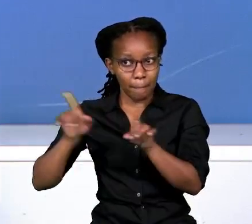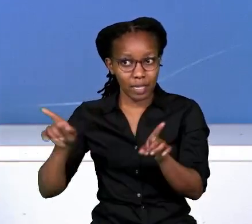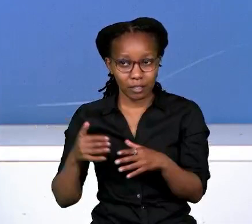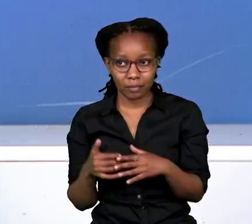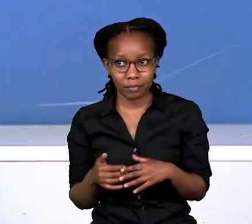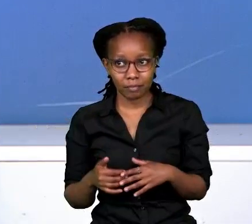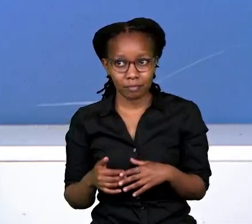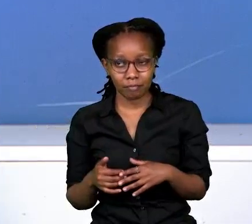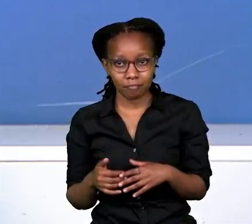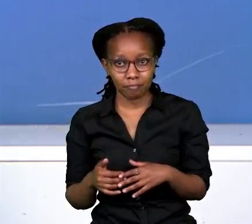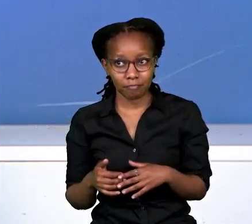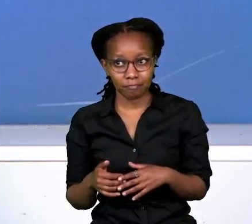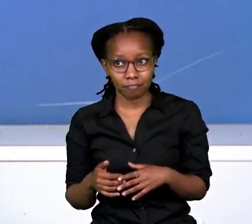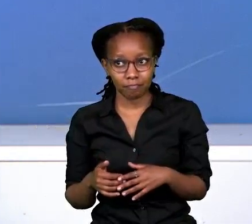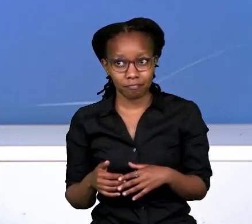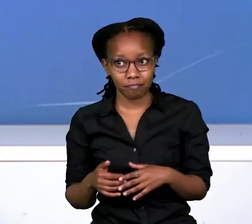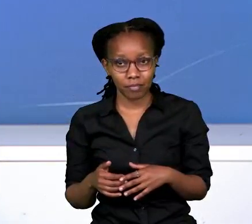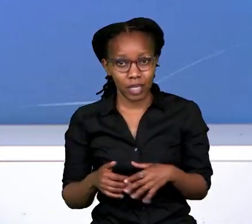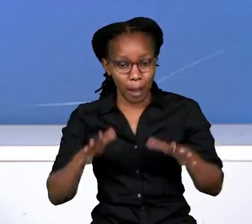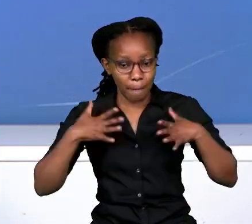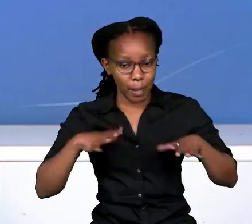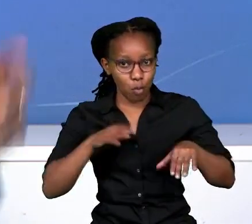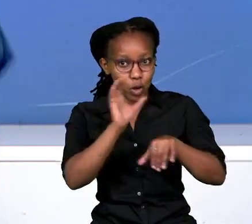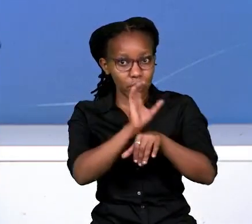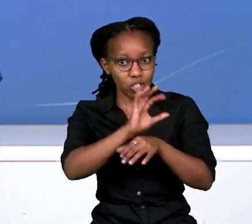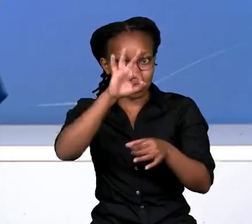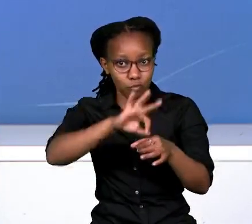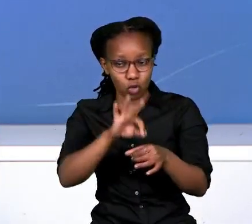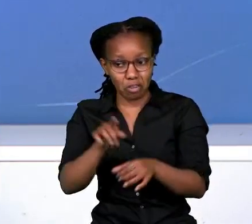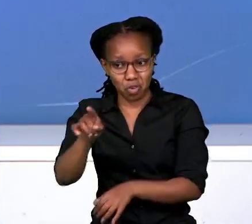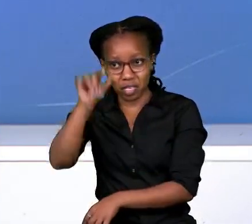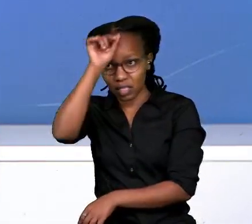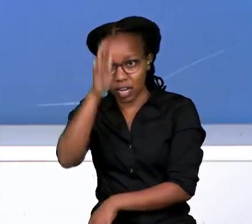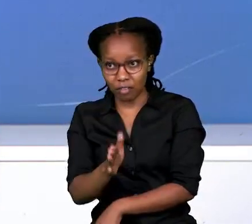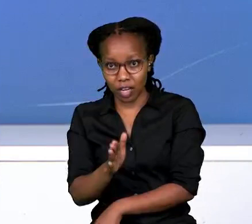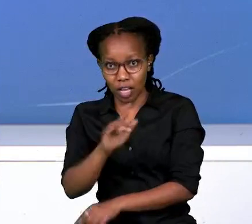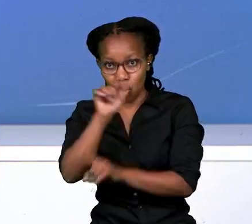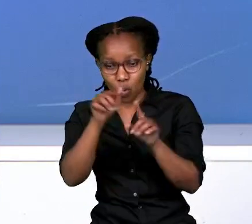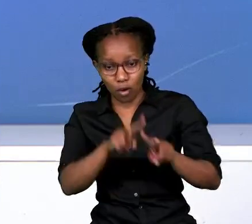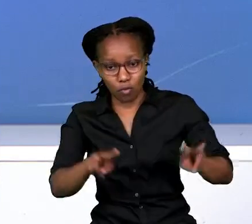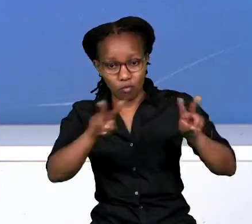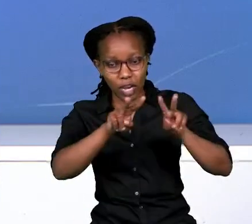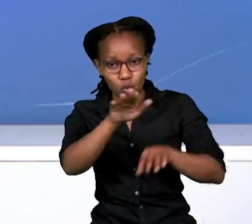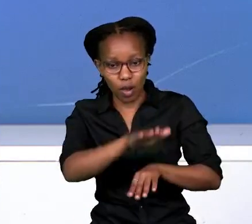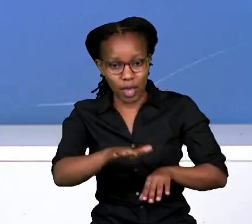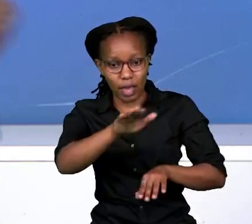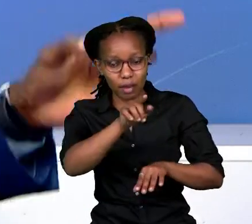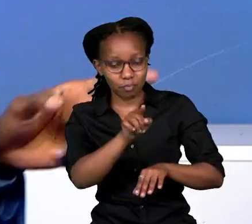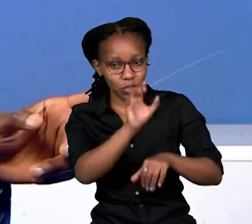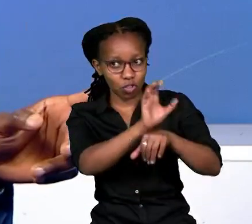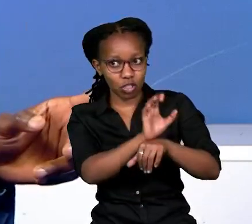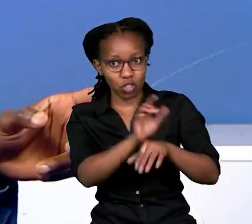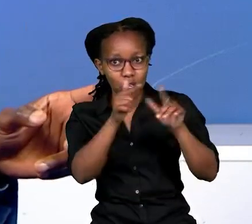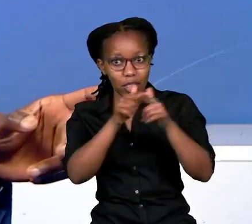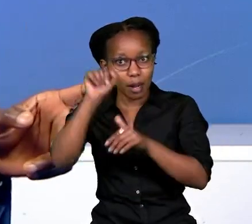at this. These are the people that voted for them. So the thing is, when you value the place of prayer, then your politics are